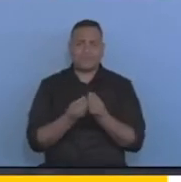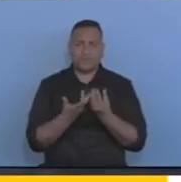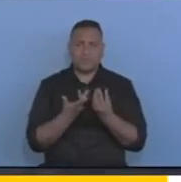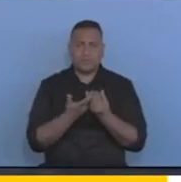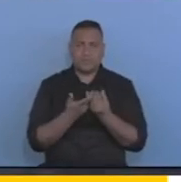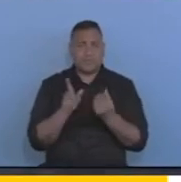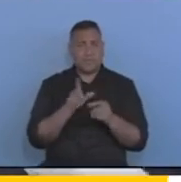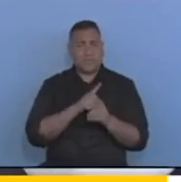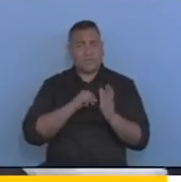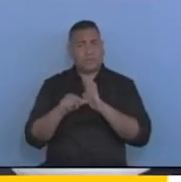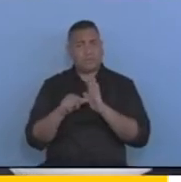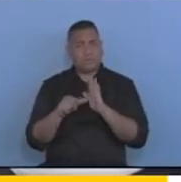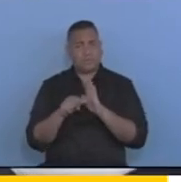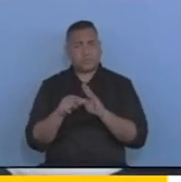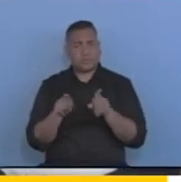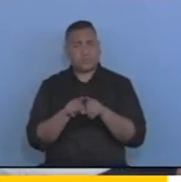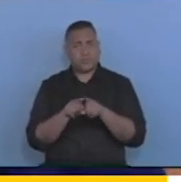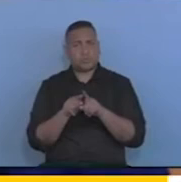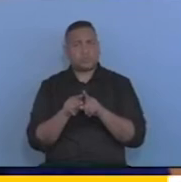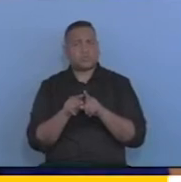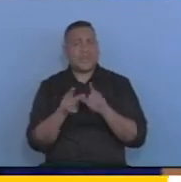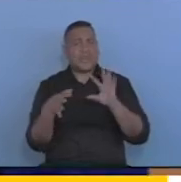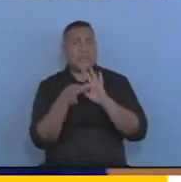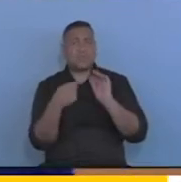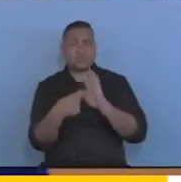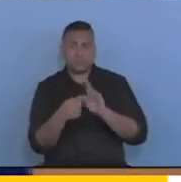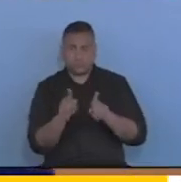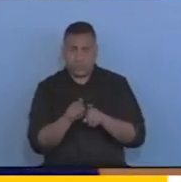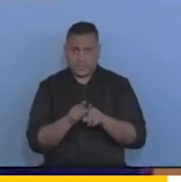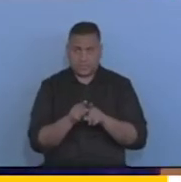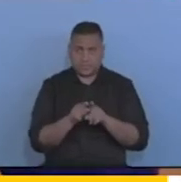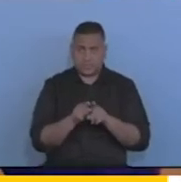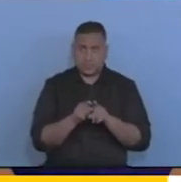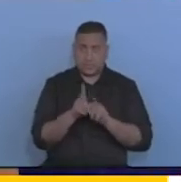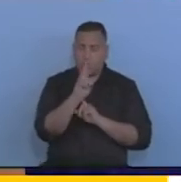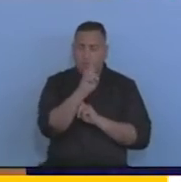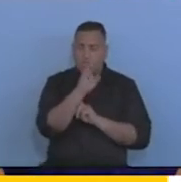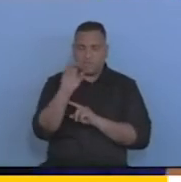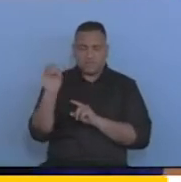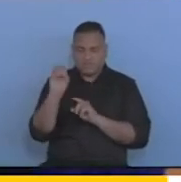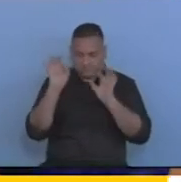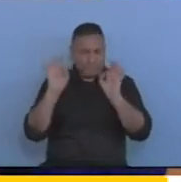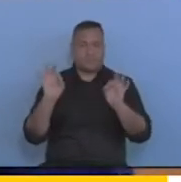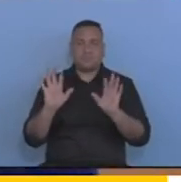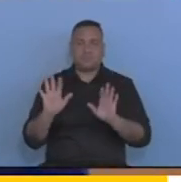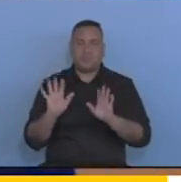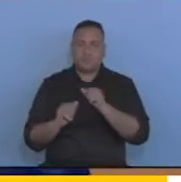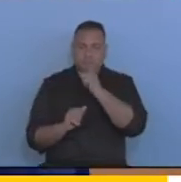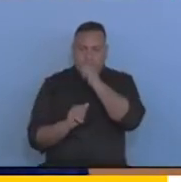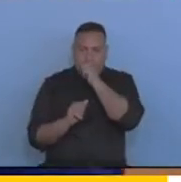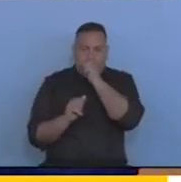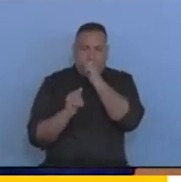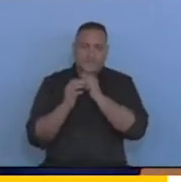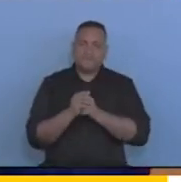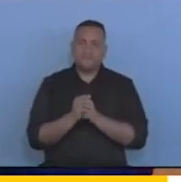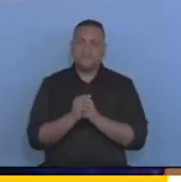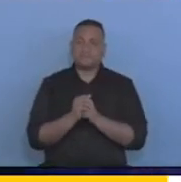but also when it comes to electrical. Yes, correct, 100%. That's as an electrician, you need to have a lot of